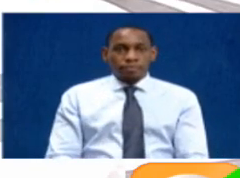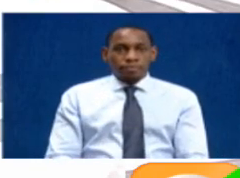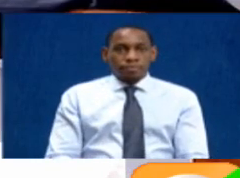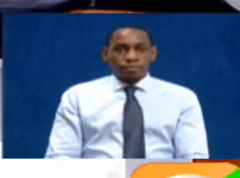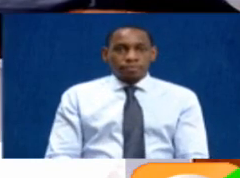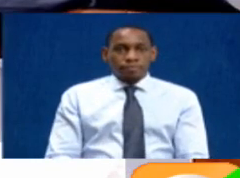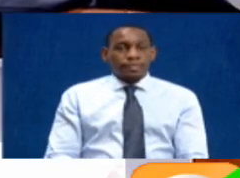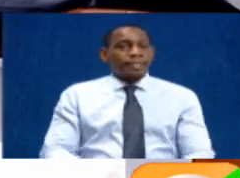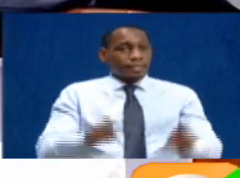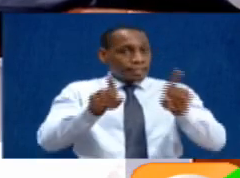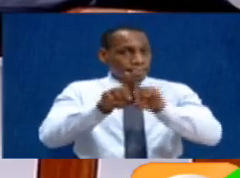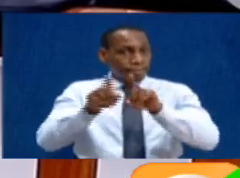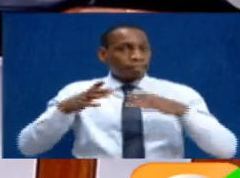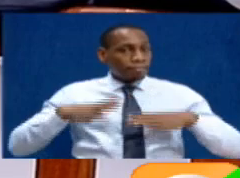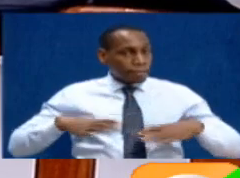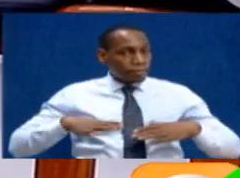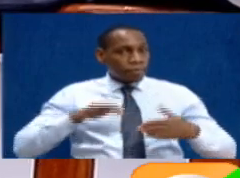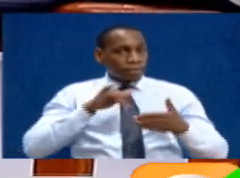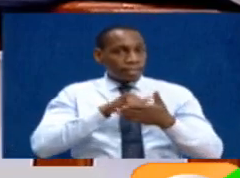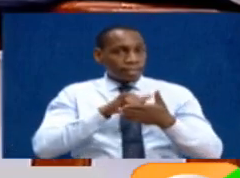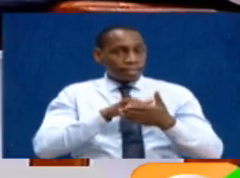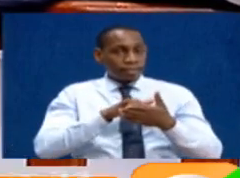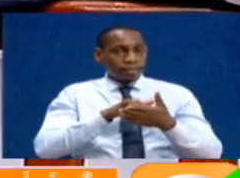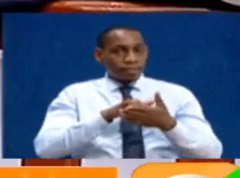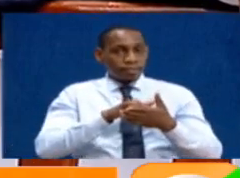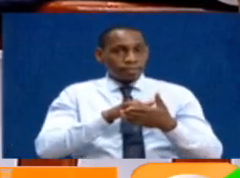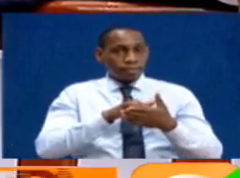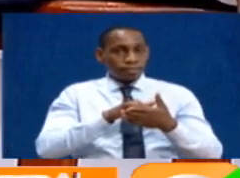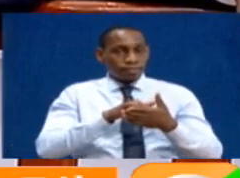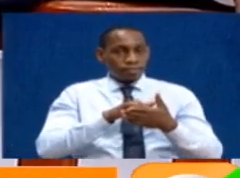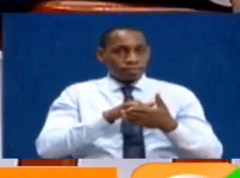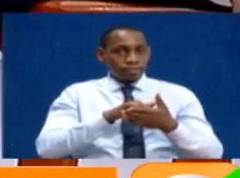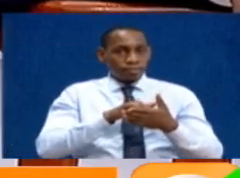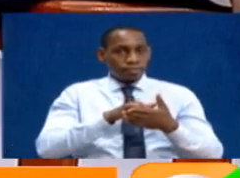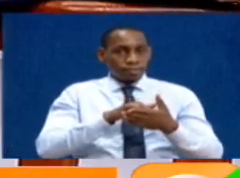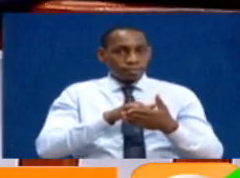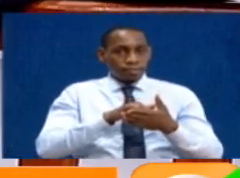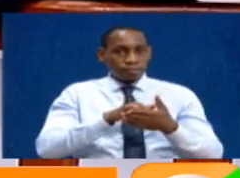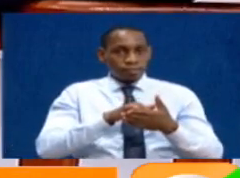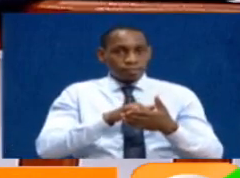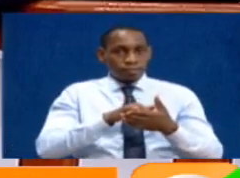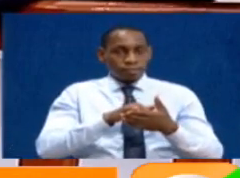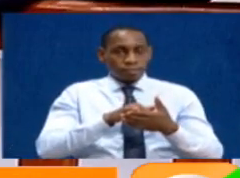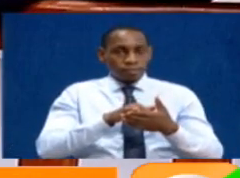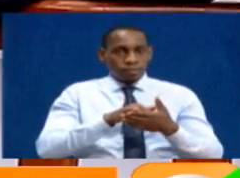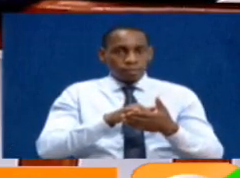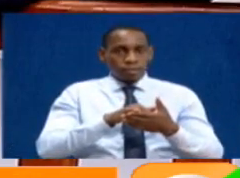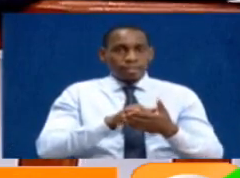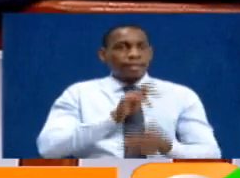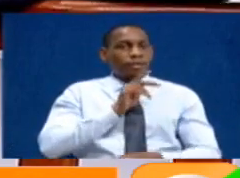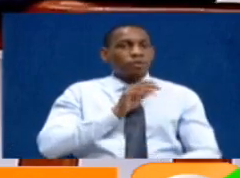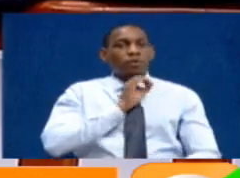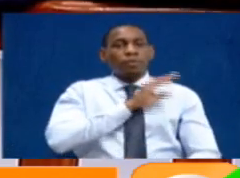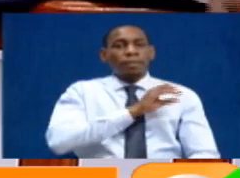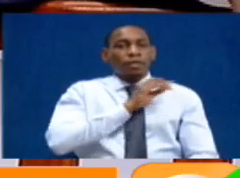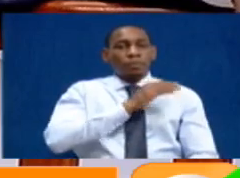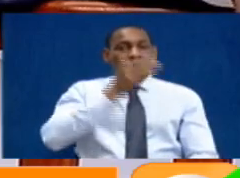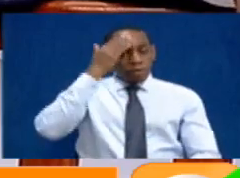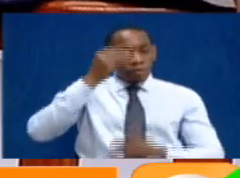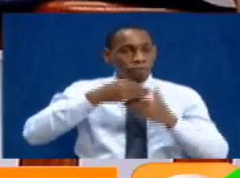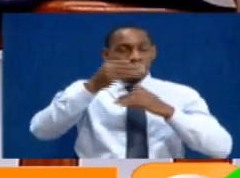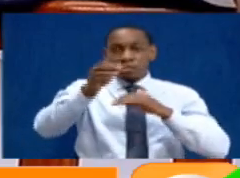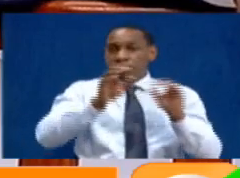And even the people who the competitors, they go to bed knowing we don't know what will happen tomorrow. It might be